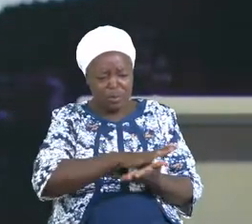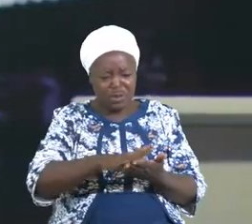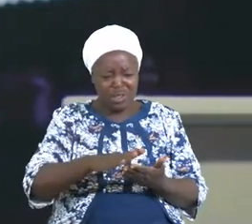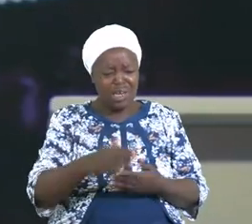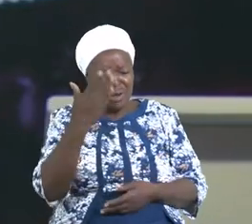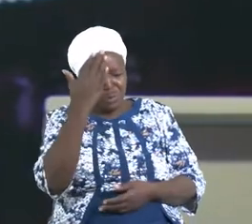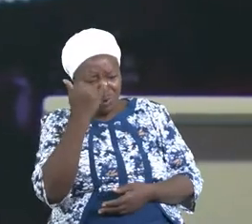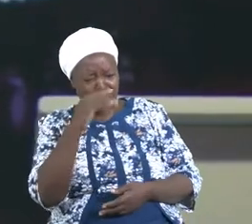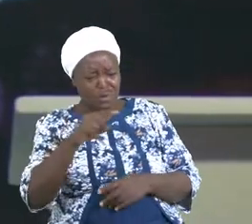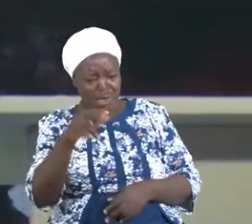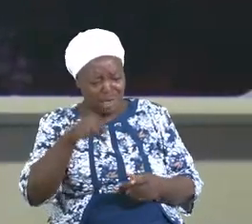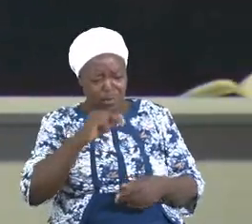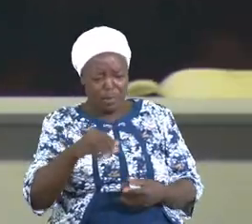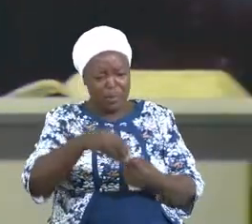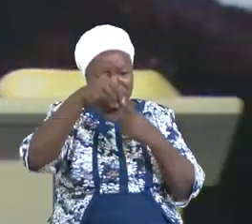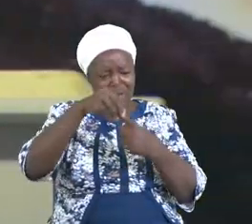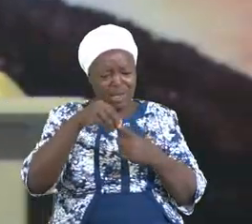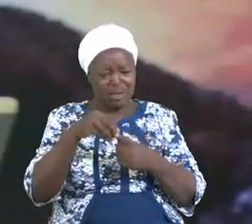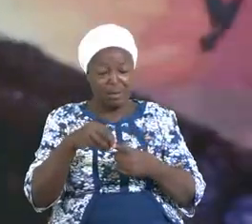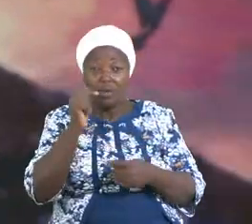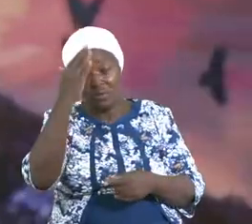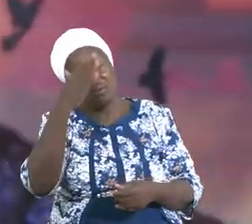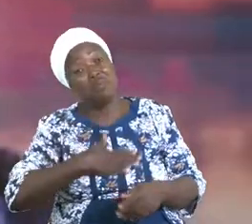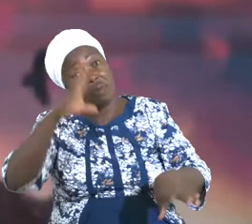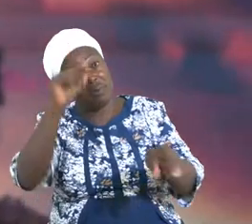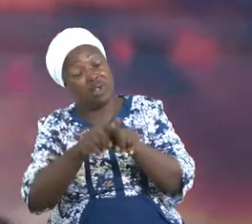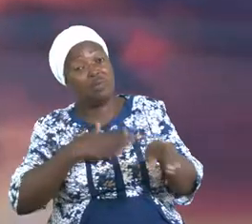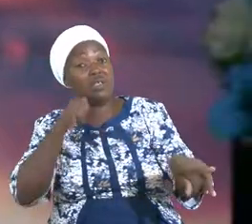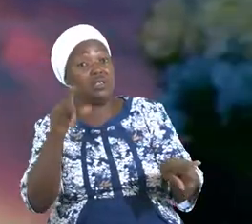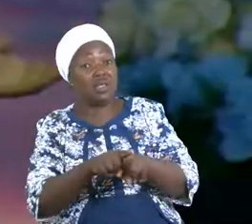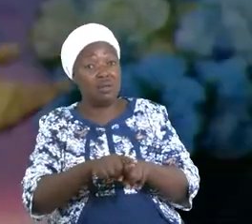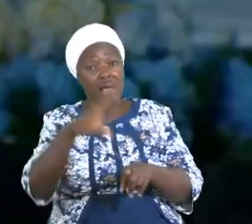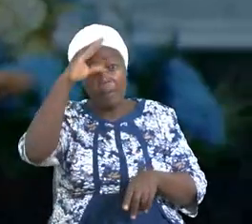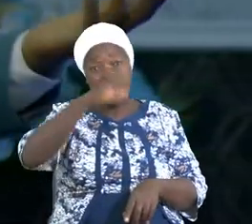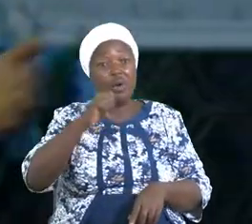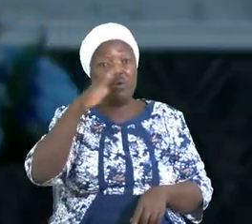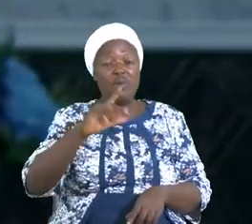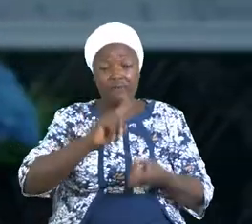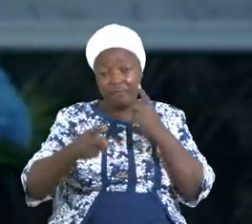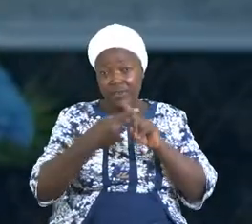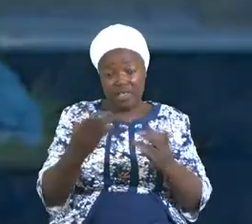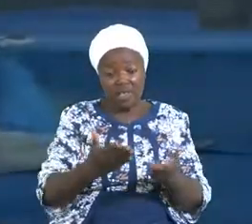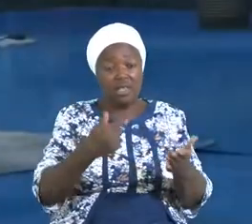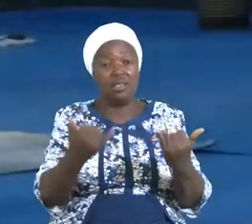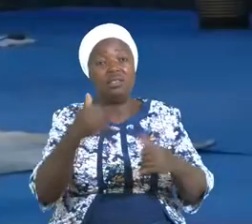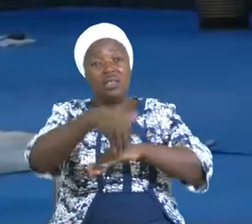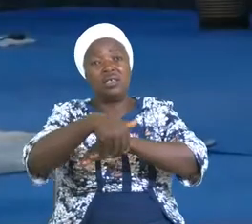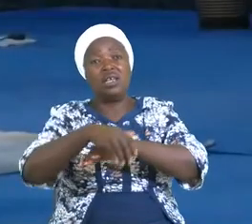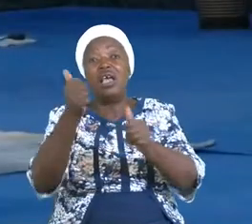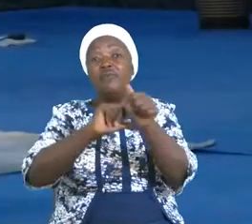be peculiar? You know, my brothers and sisters, men and women, friends, here tonight,